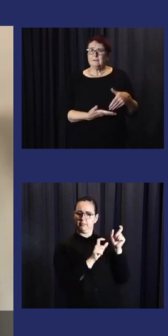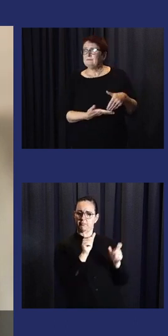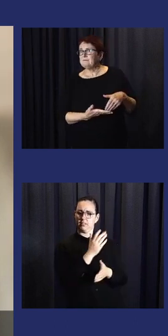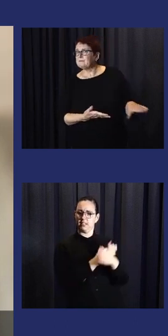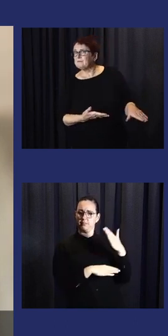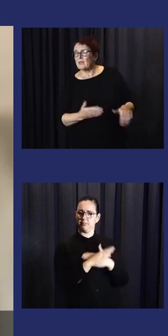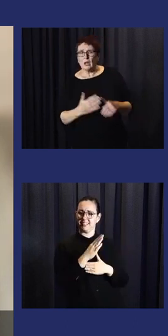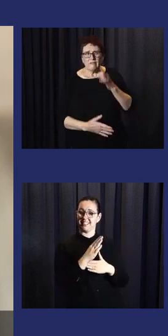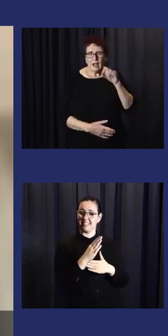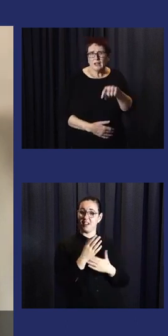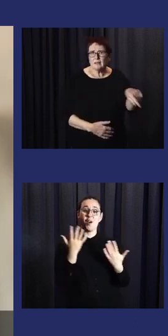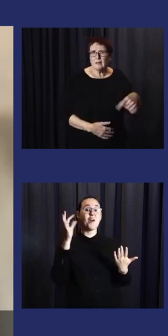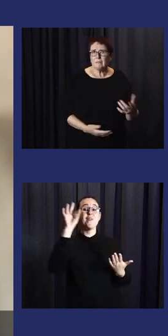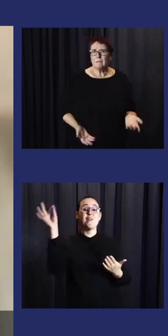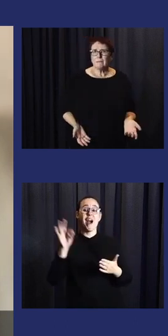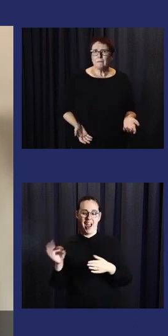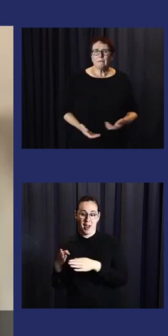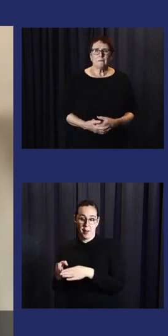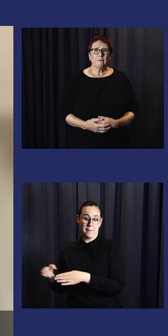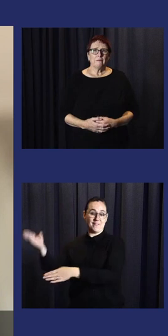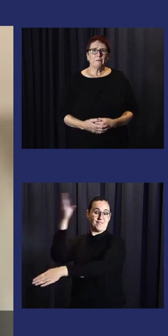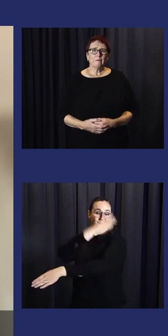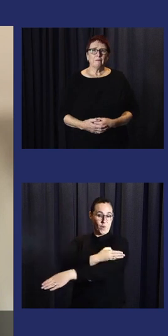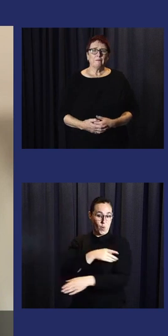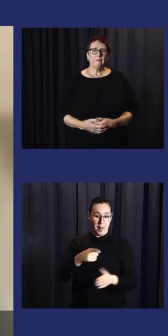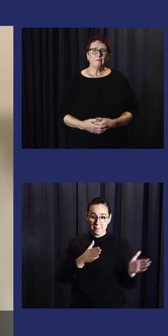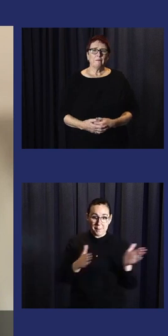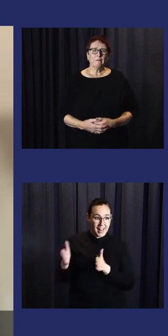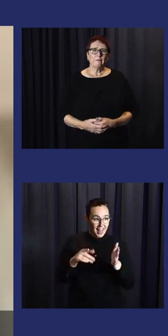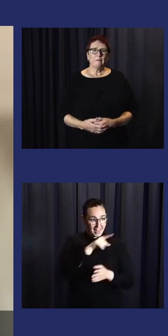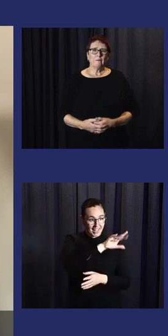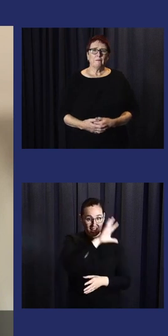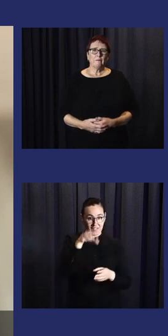and recovery. There isn't